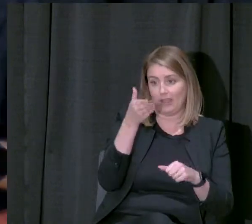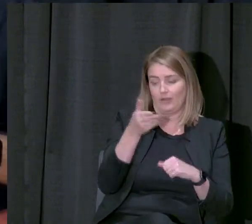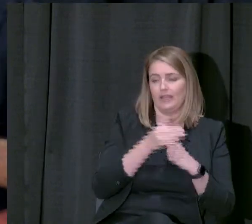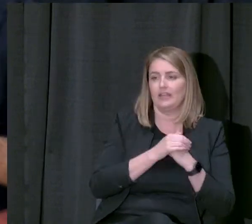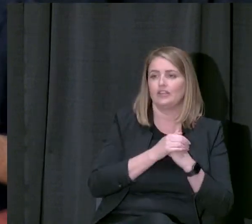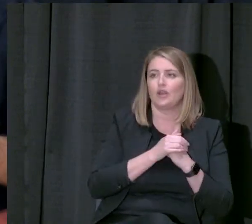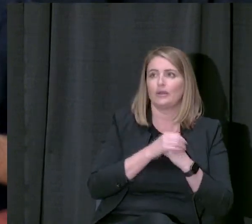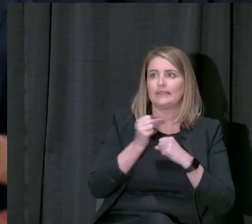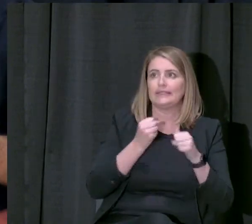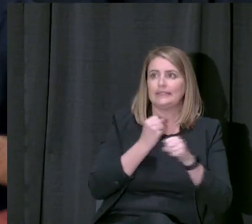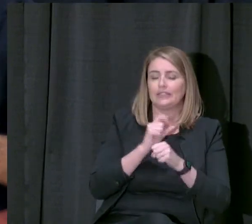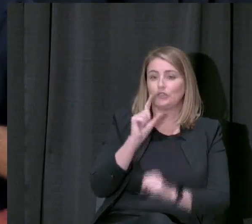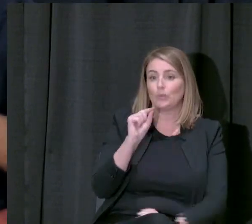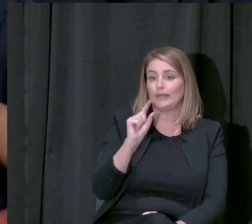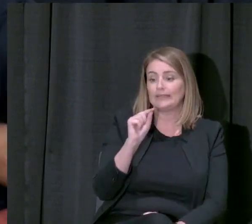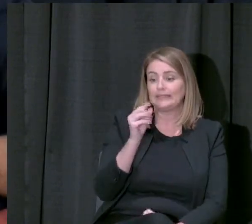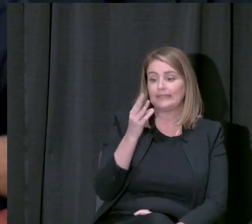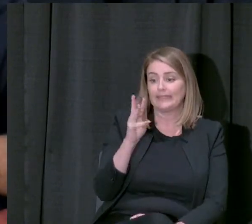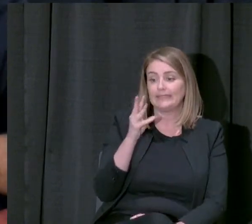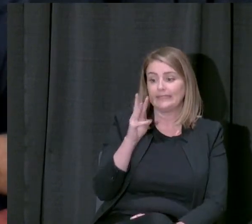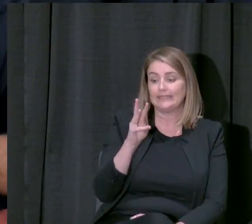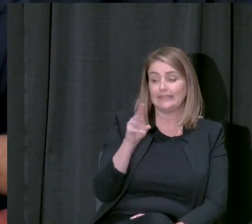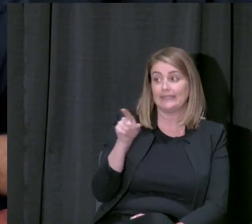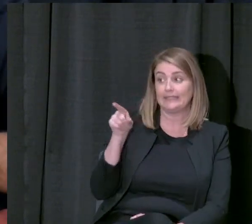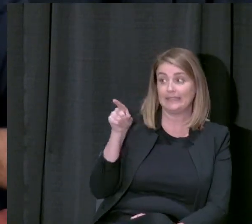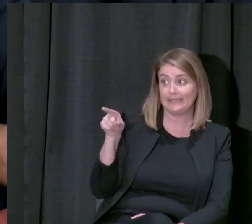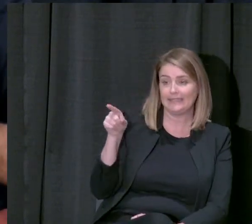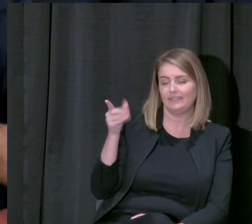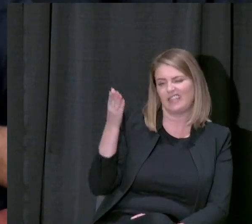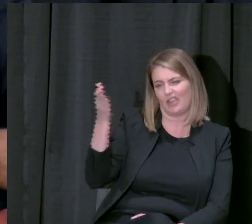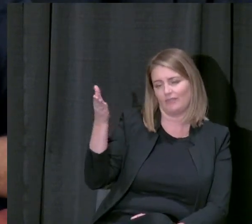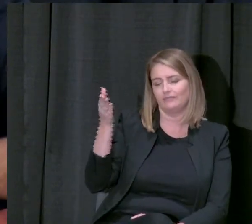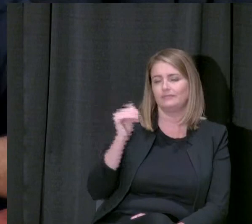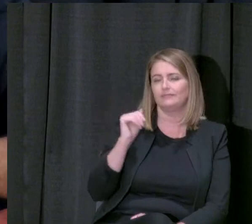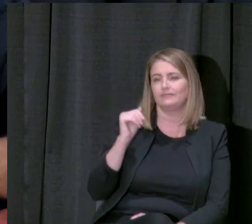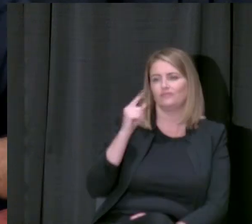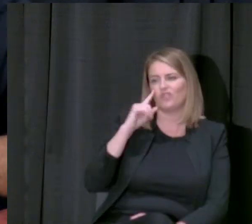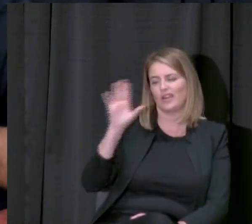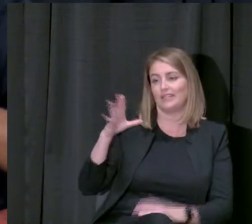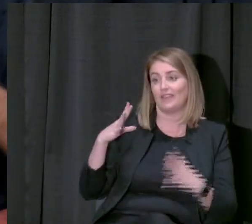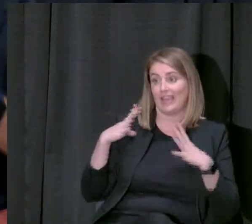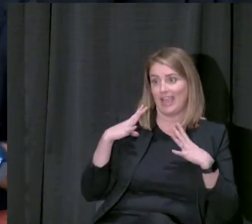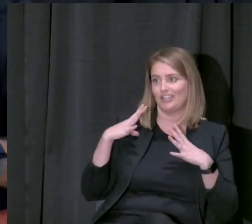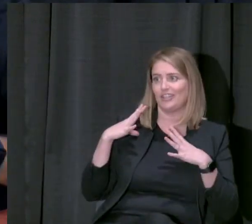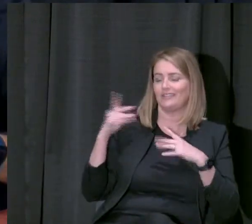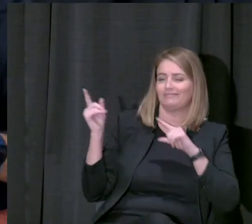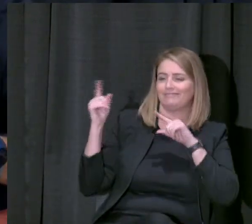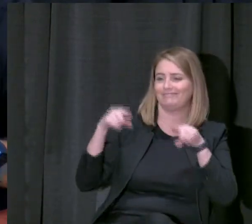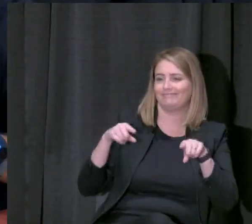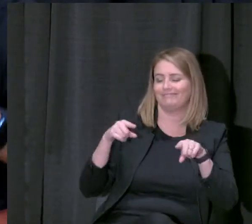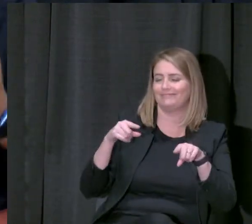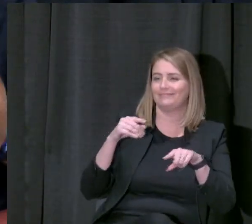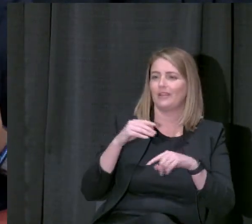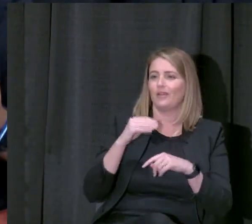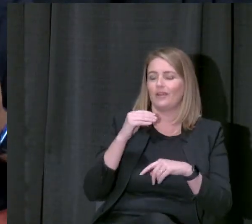in 2016, he was back in India for his vacation, right? I was, I